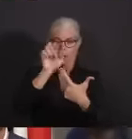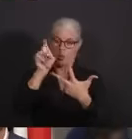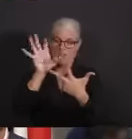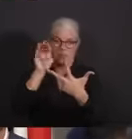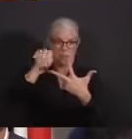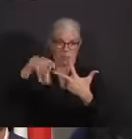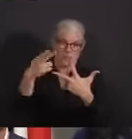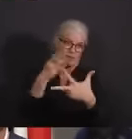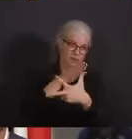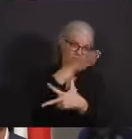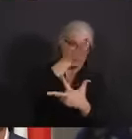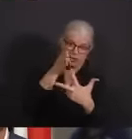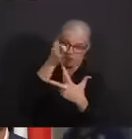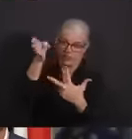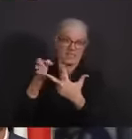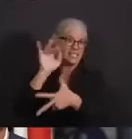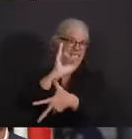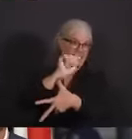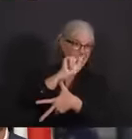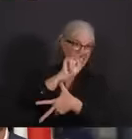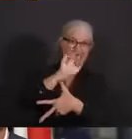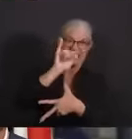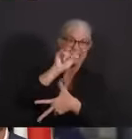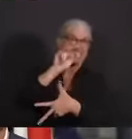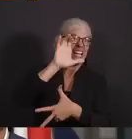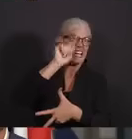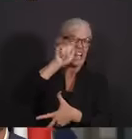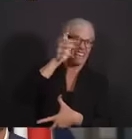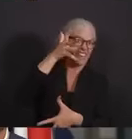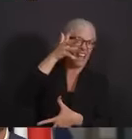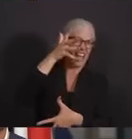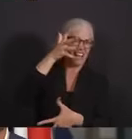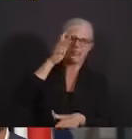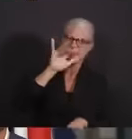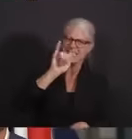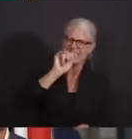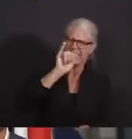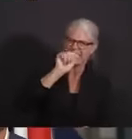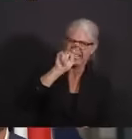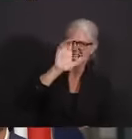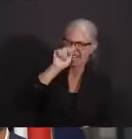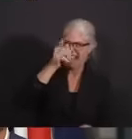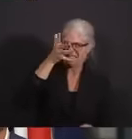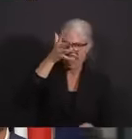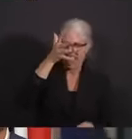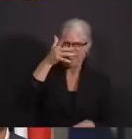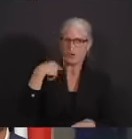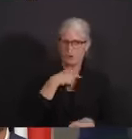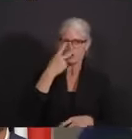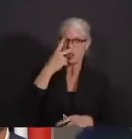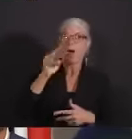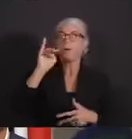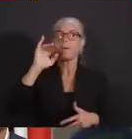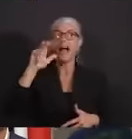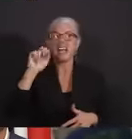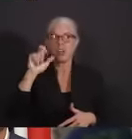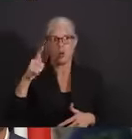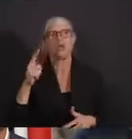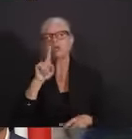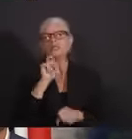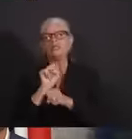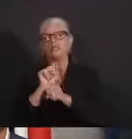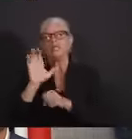Ian, which was basically a Category 5. I think it may have landed just a tick below. Of course, we saw it with Hurricane Michael, which was a Category